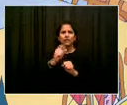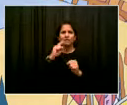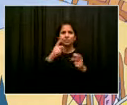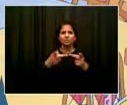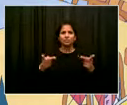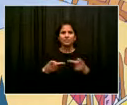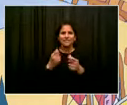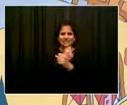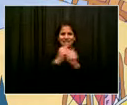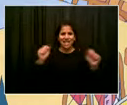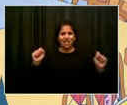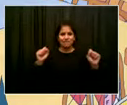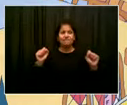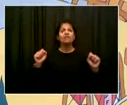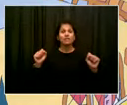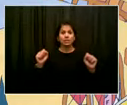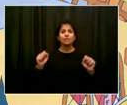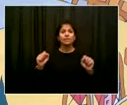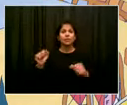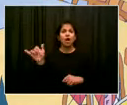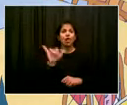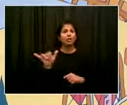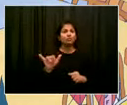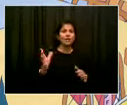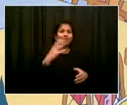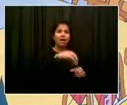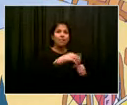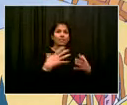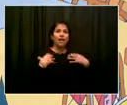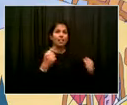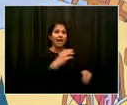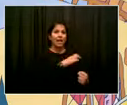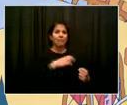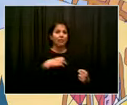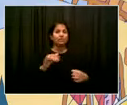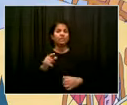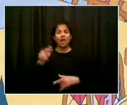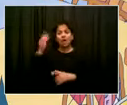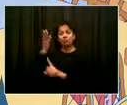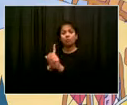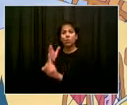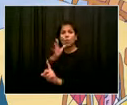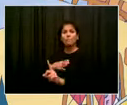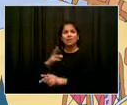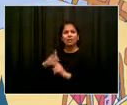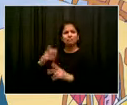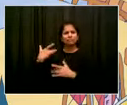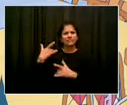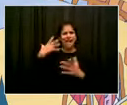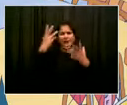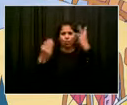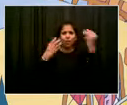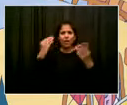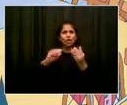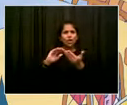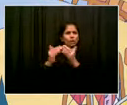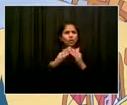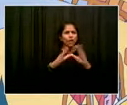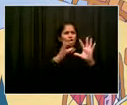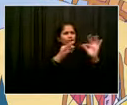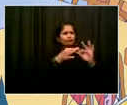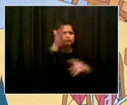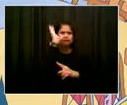professional herself. She's really been a powerful voice out in communities, telling people, despite fears, despite all the misinformation,